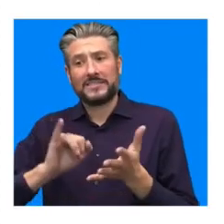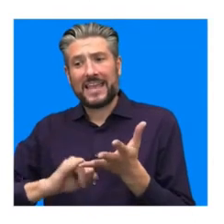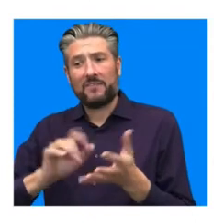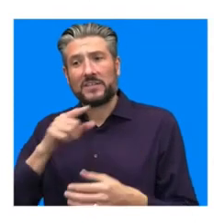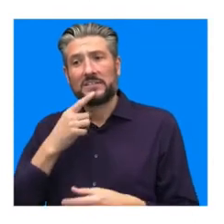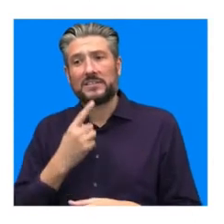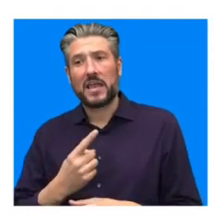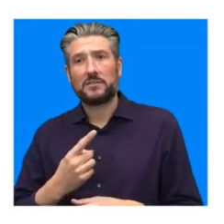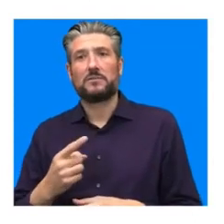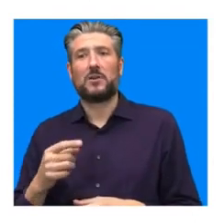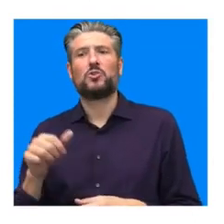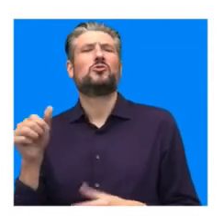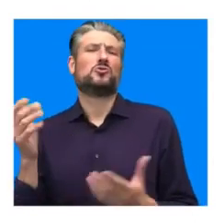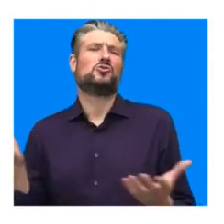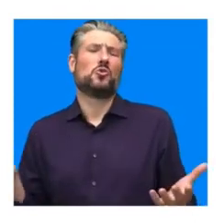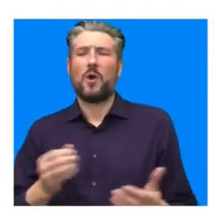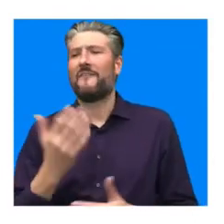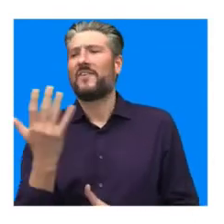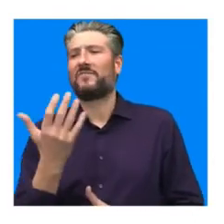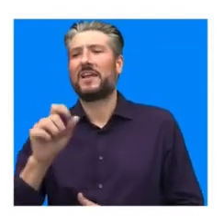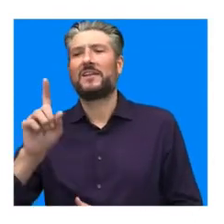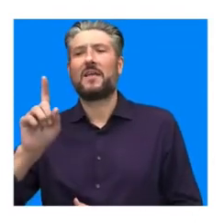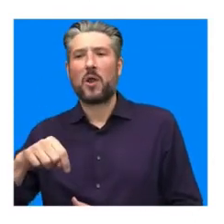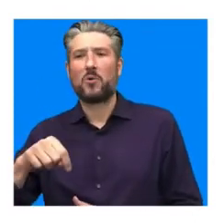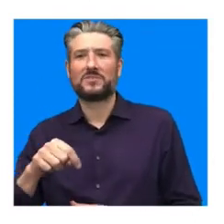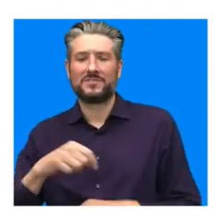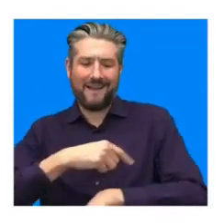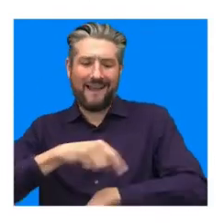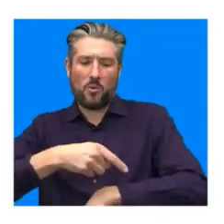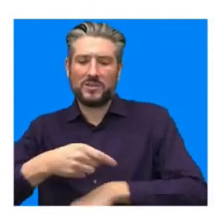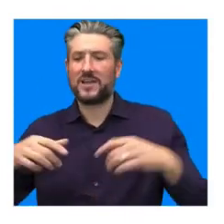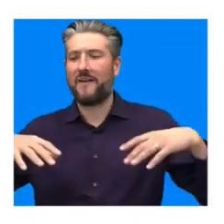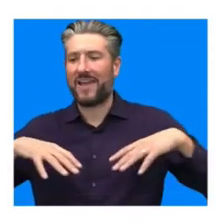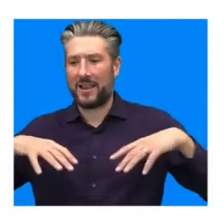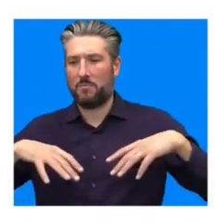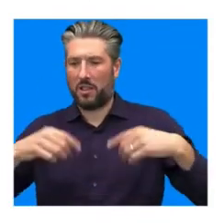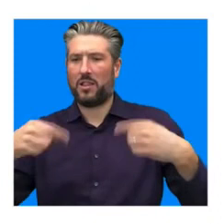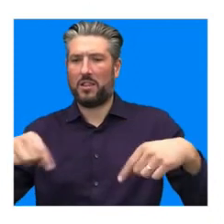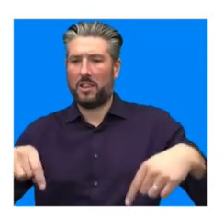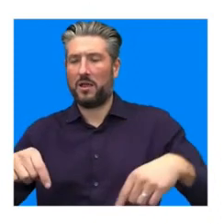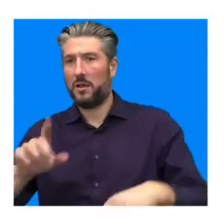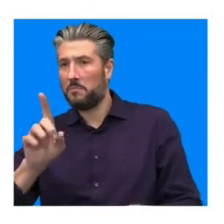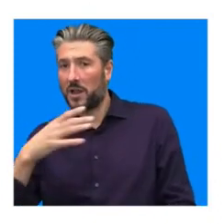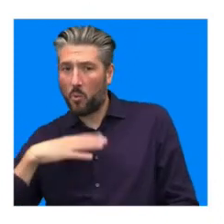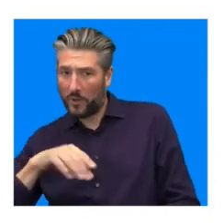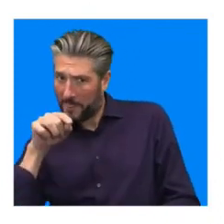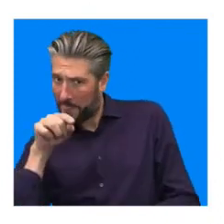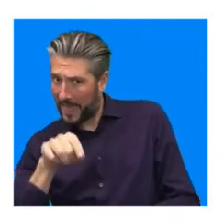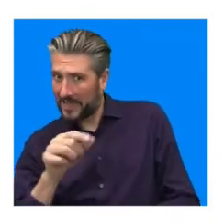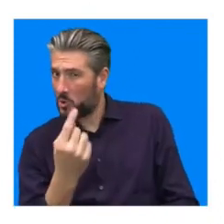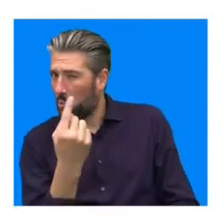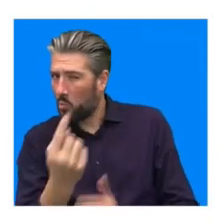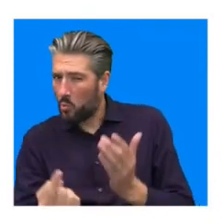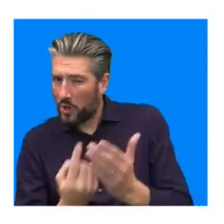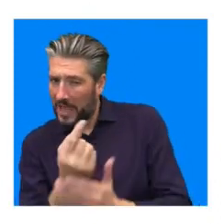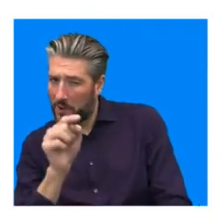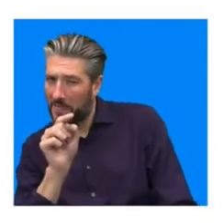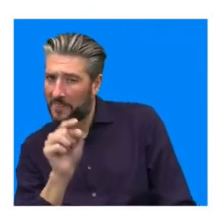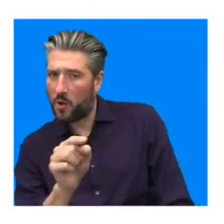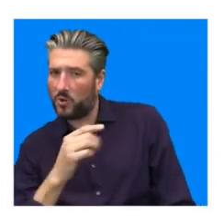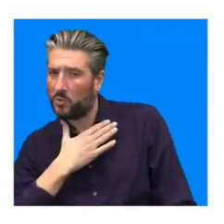50,000 hours available, but it's that 1 hour that I want. And that's not a technical hurdle, that's just process. All